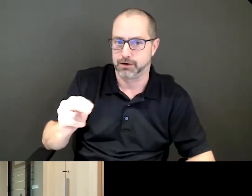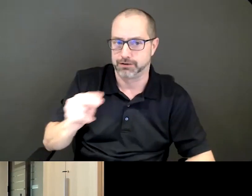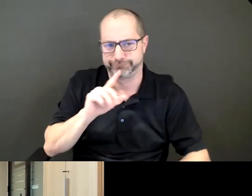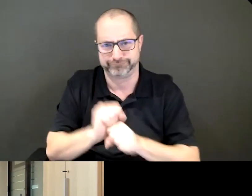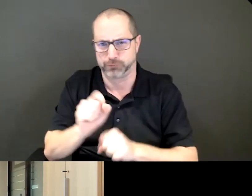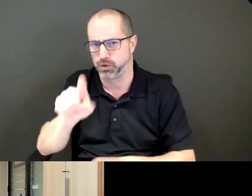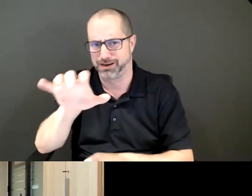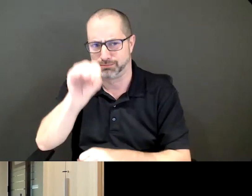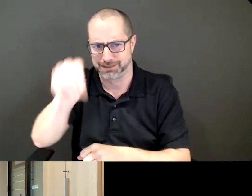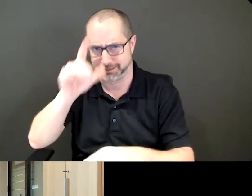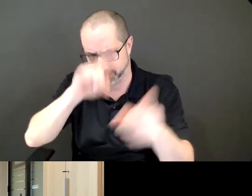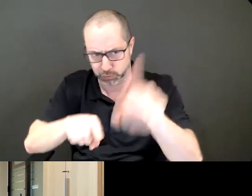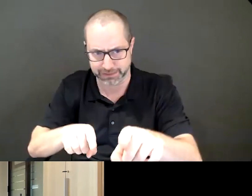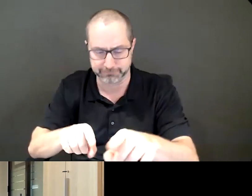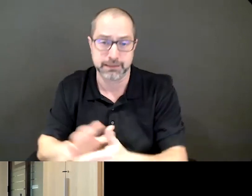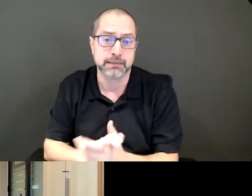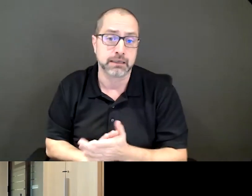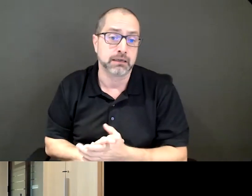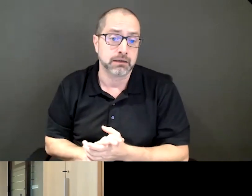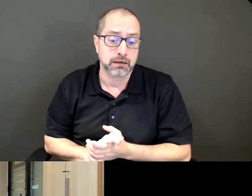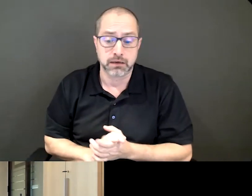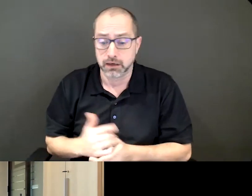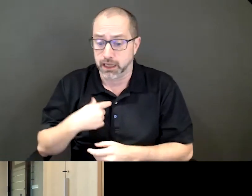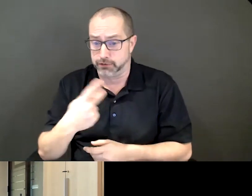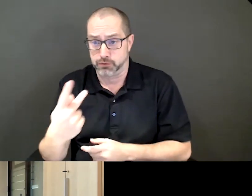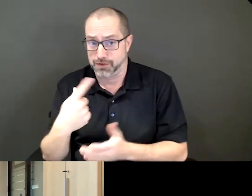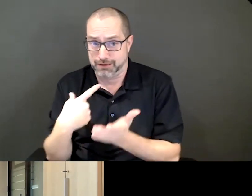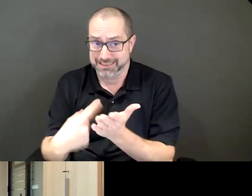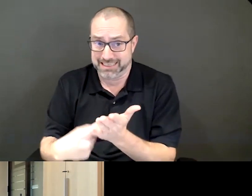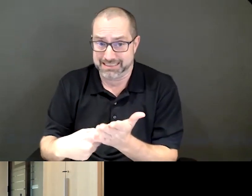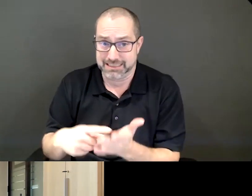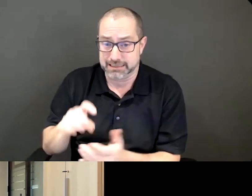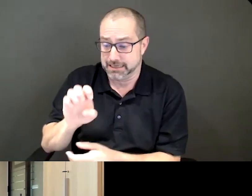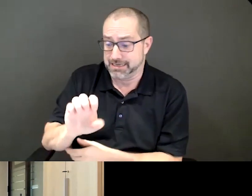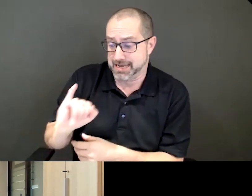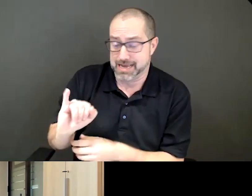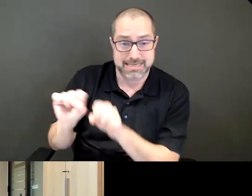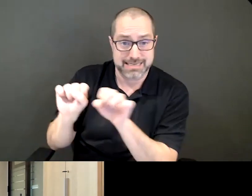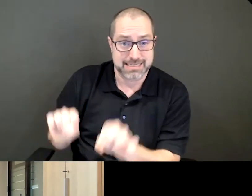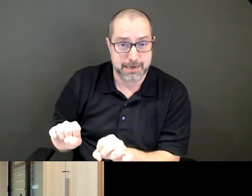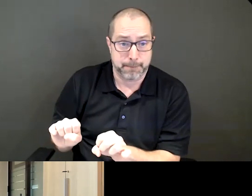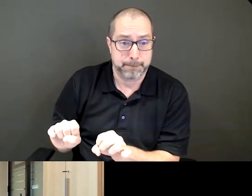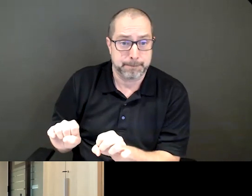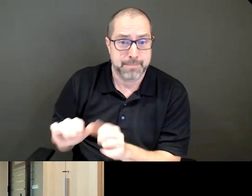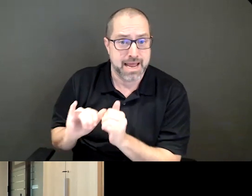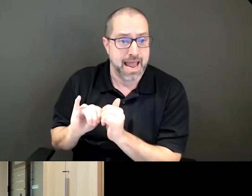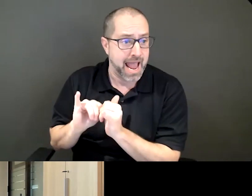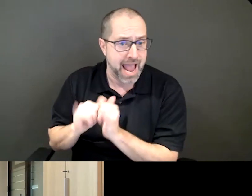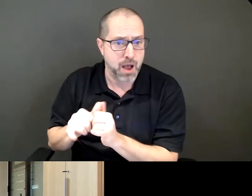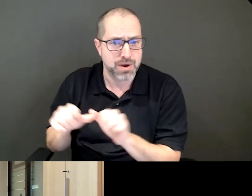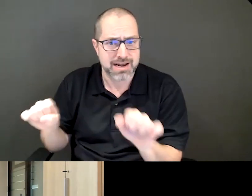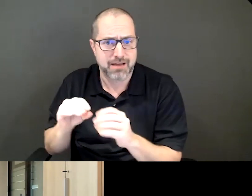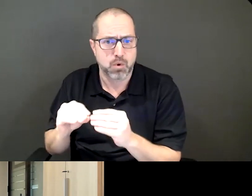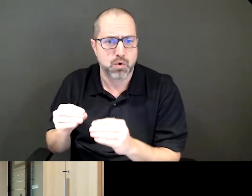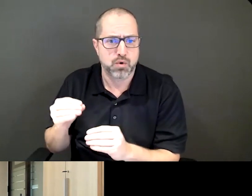been talking about the unemployment insurance system and what can be done to have a more of a tripartite approach